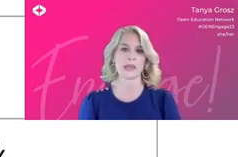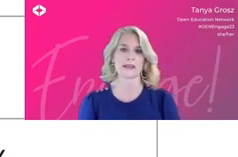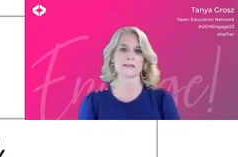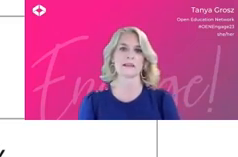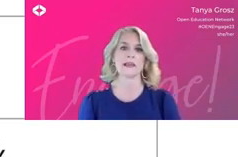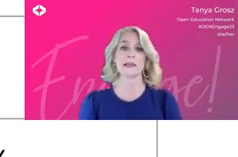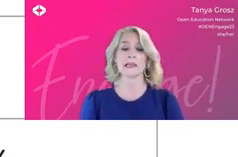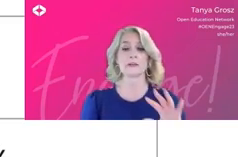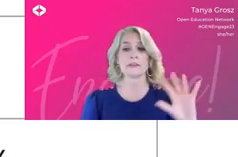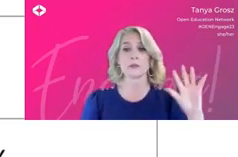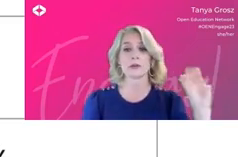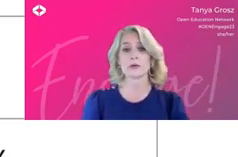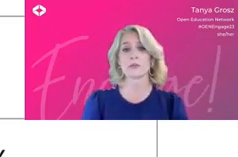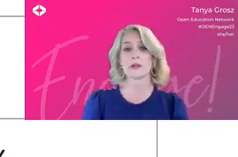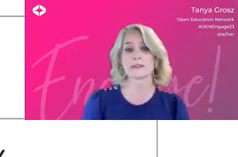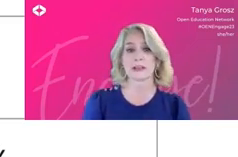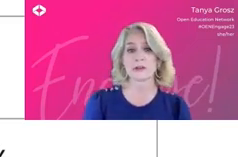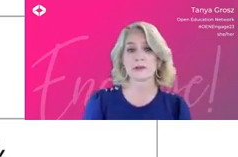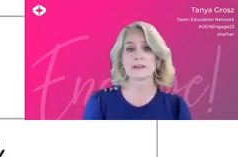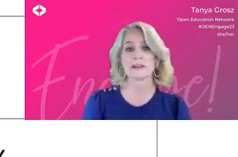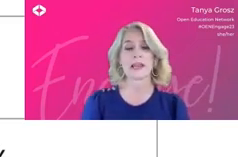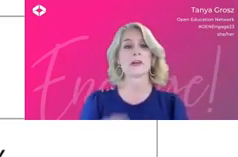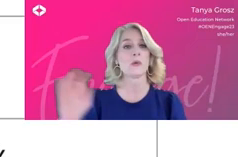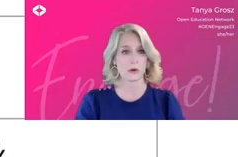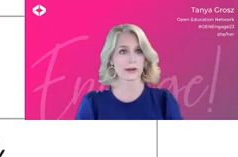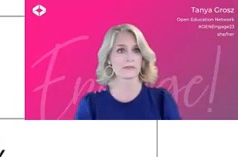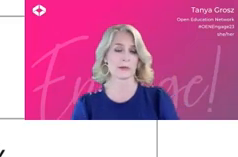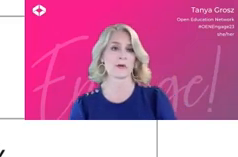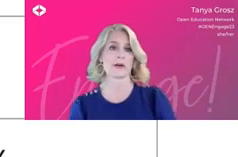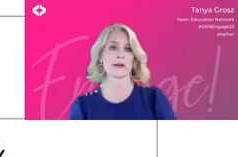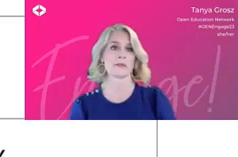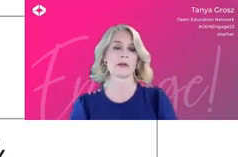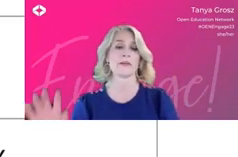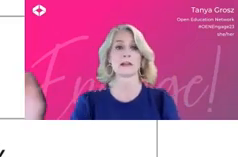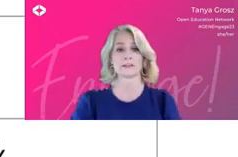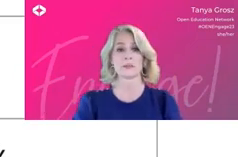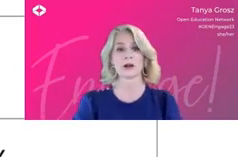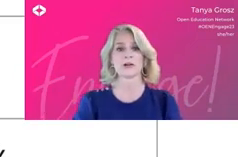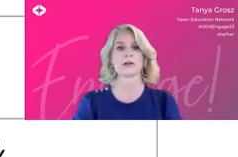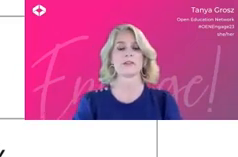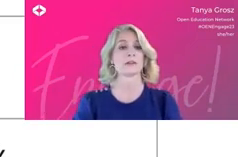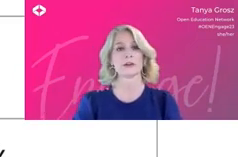to showcase either their renewable assignment redesign, or if they were a